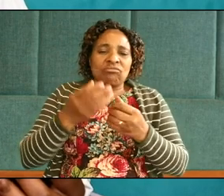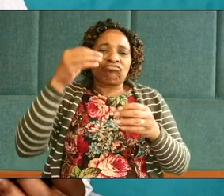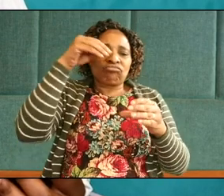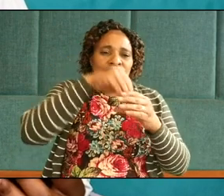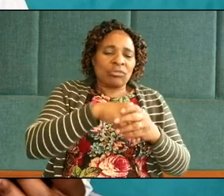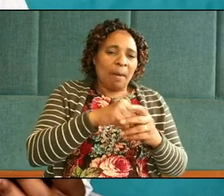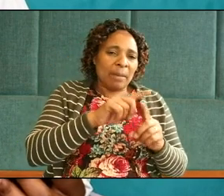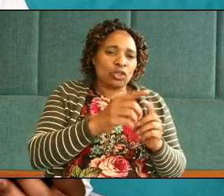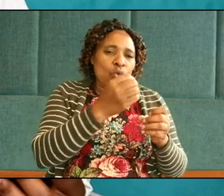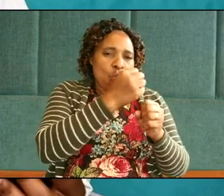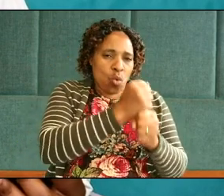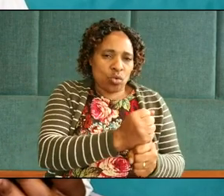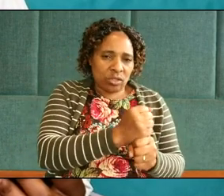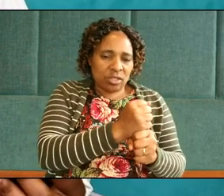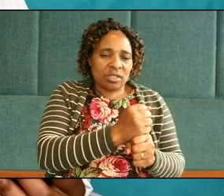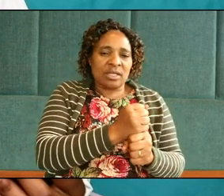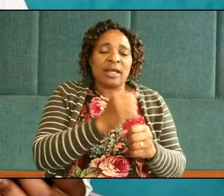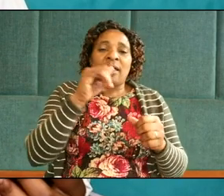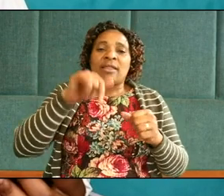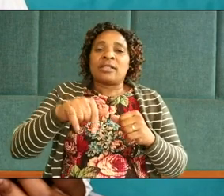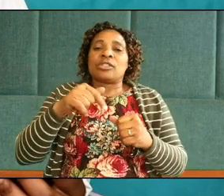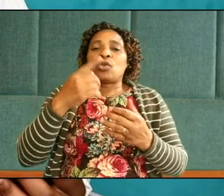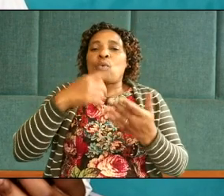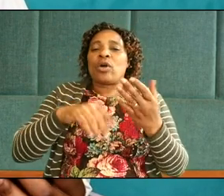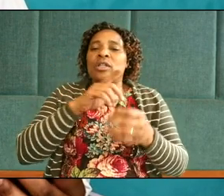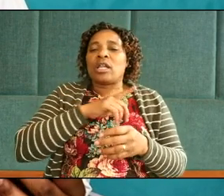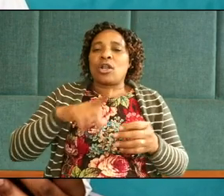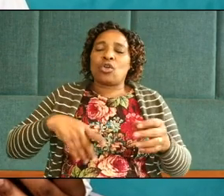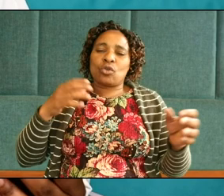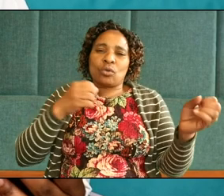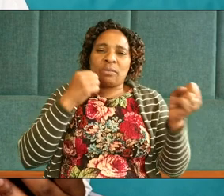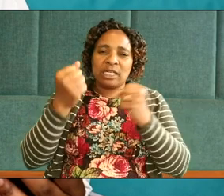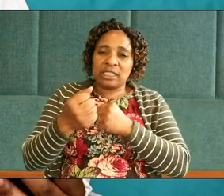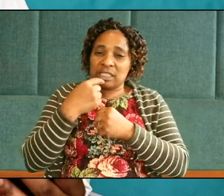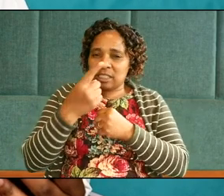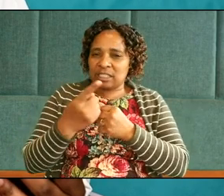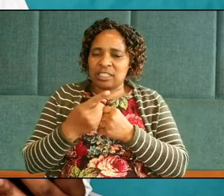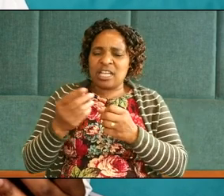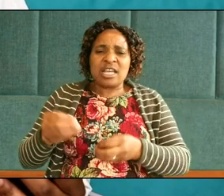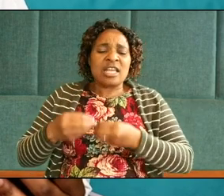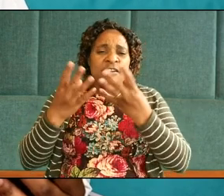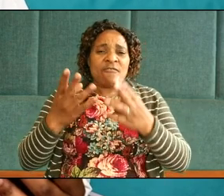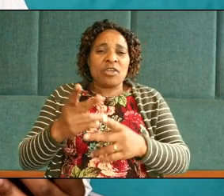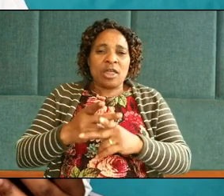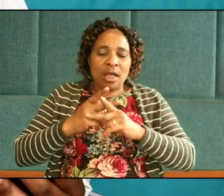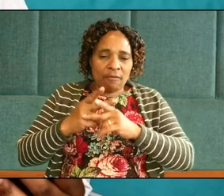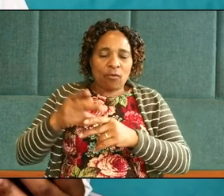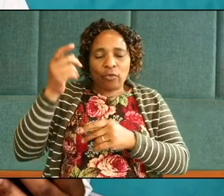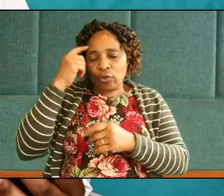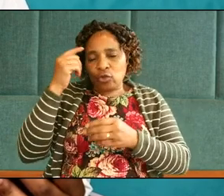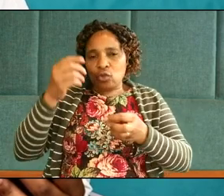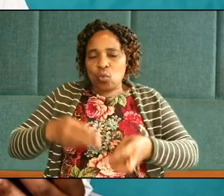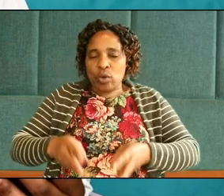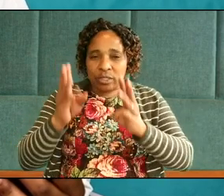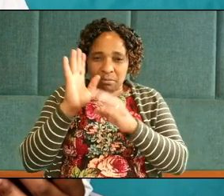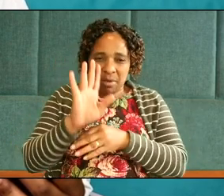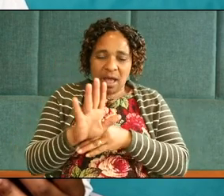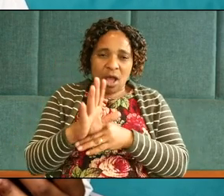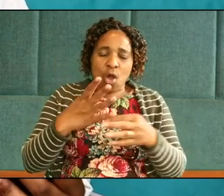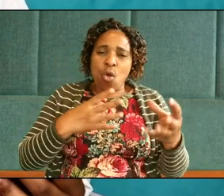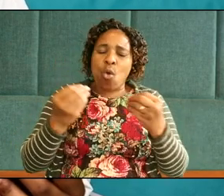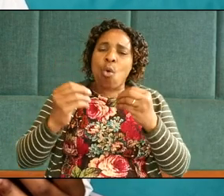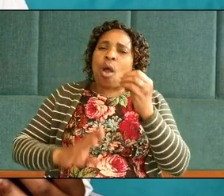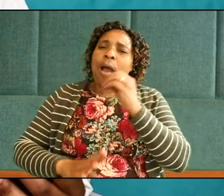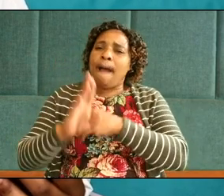holes in it. This is what the Lord Almighty says. Give careful thought to your ways.